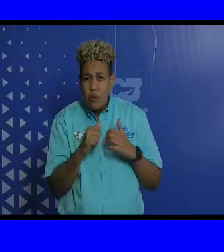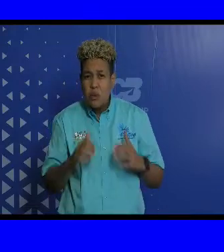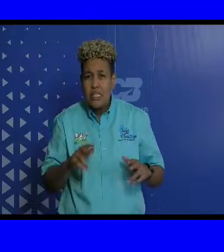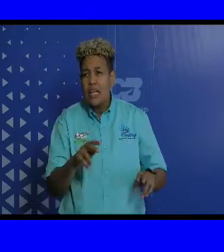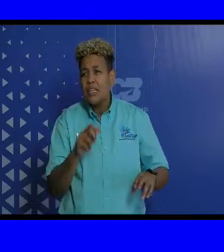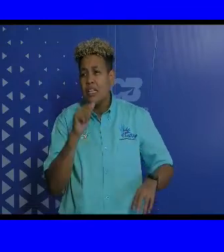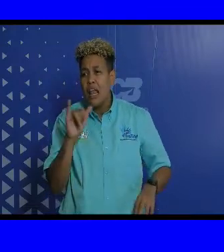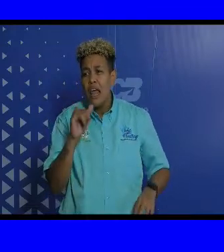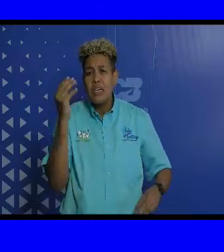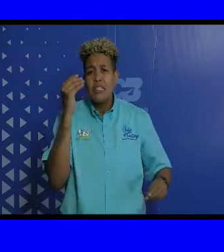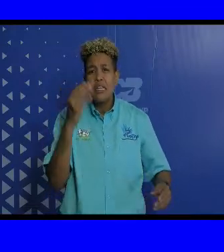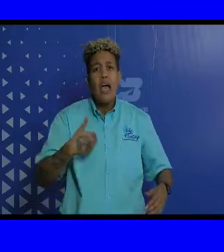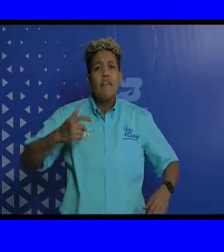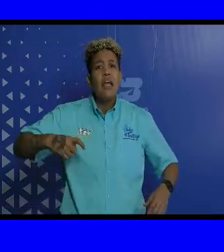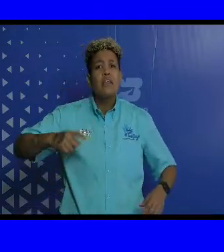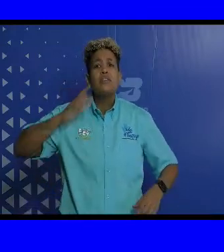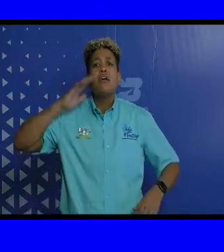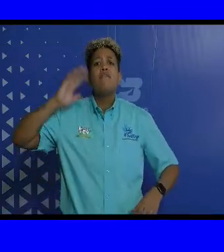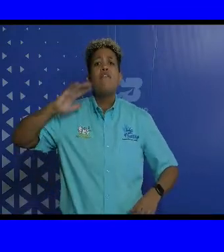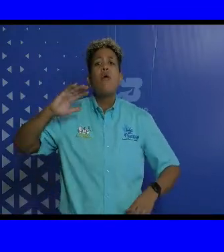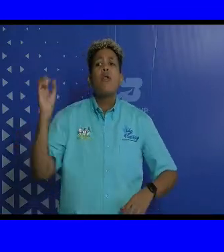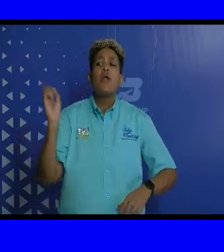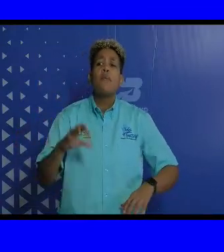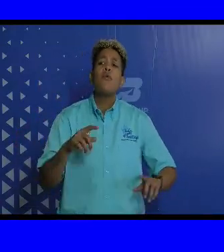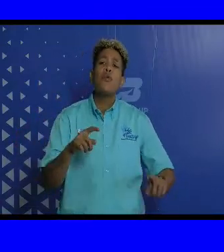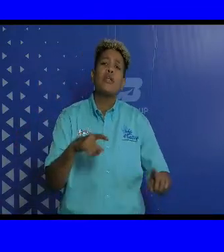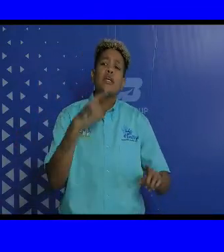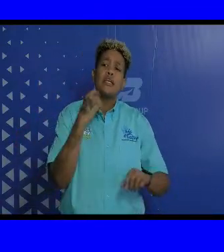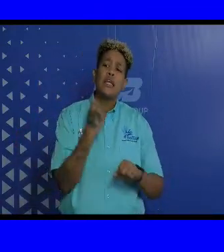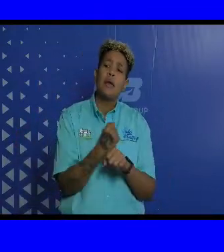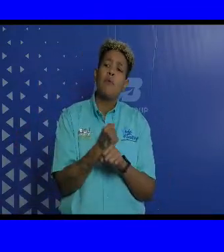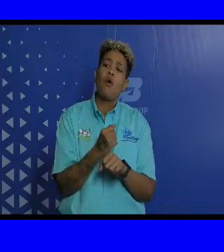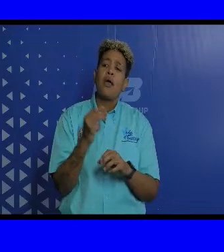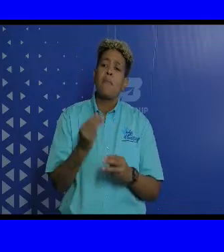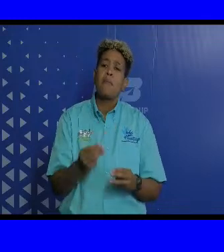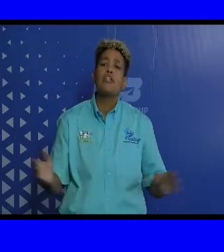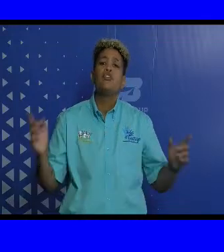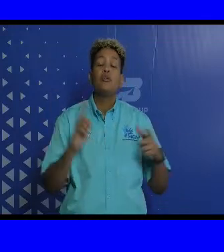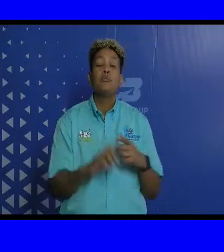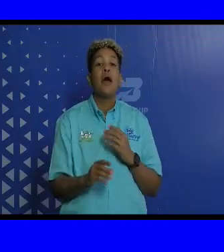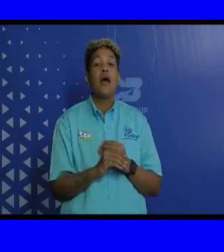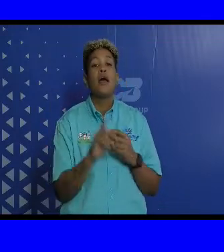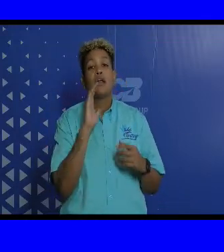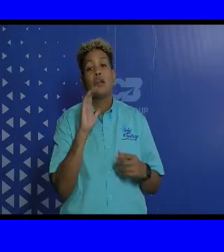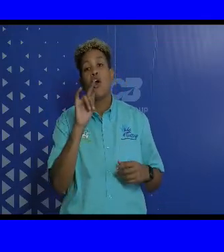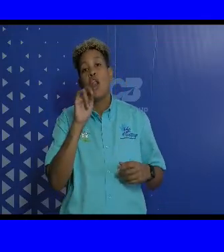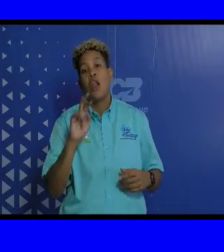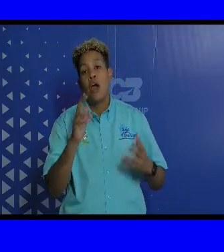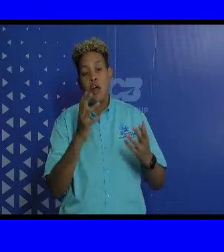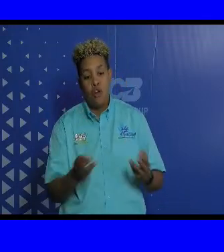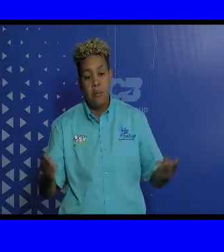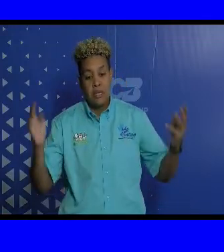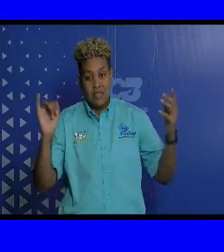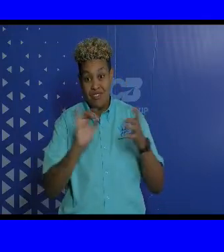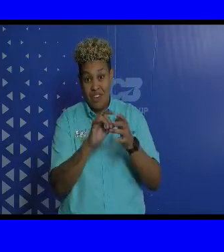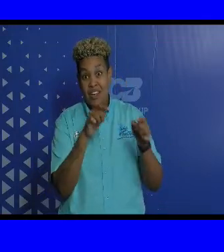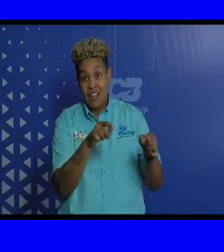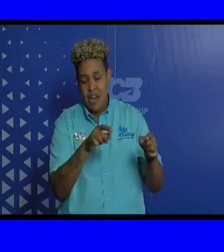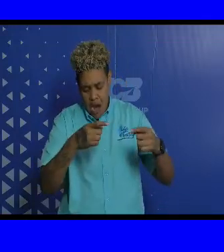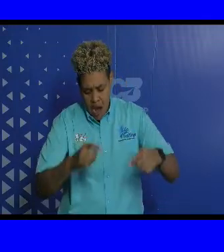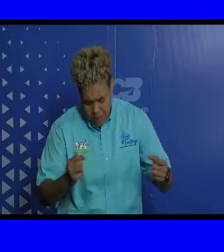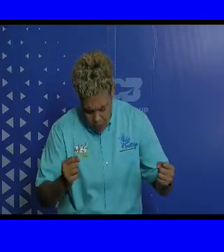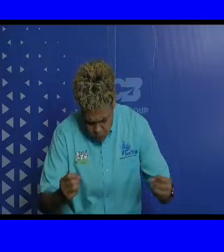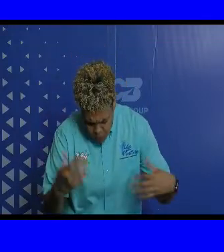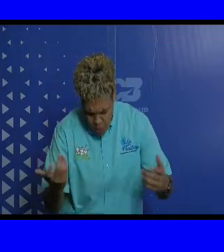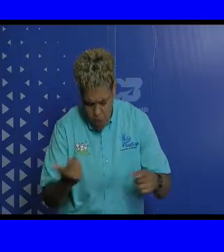notwithstanding, like I said, not having necessarily formally put it into employee materials and collateral materials and things like that.